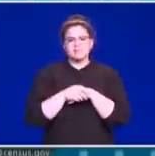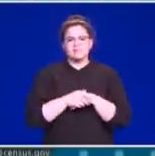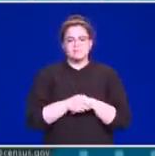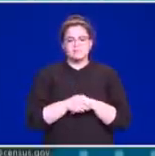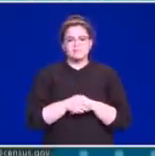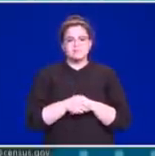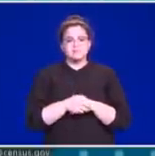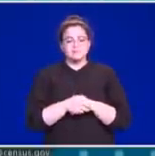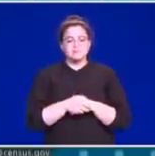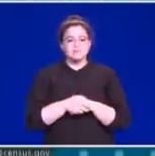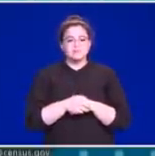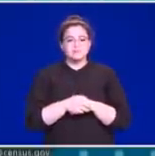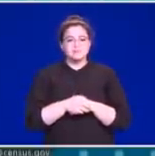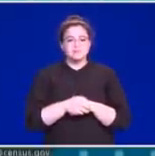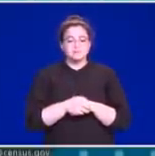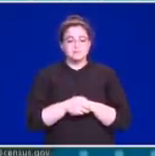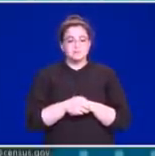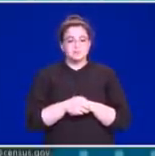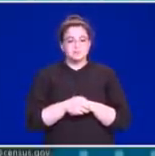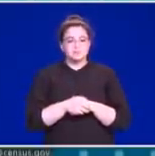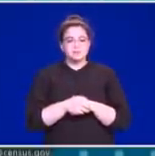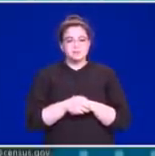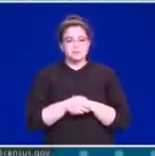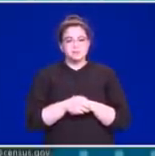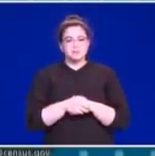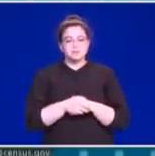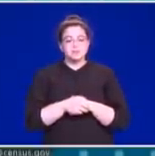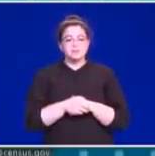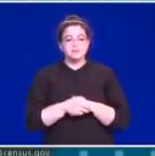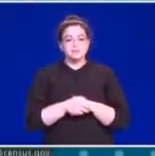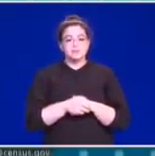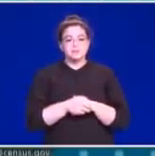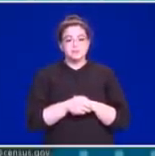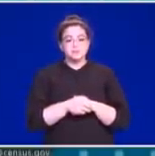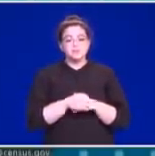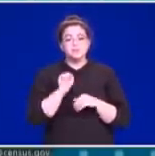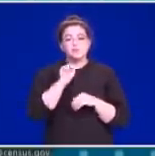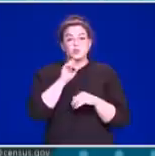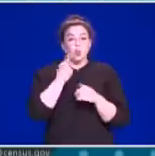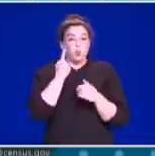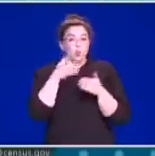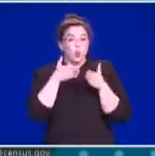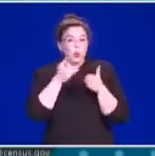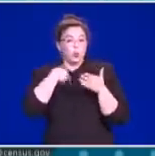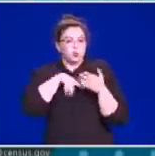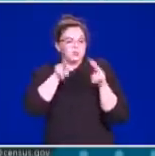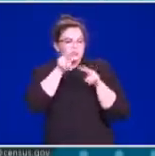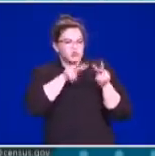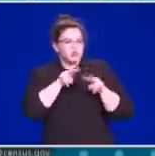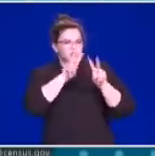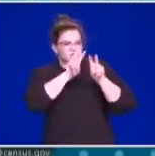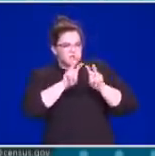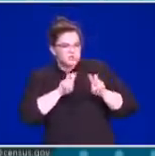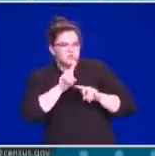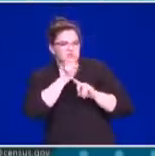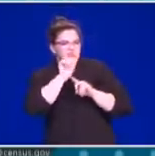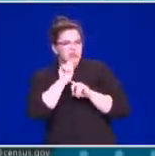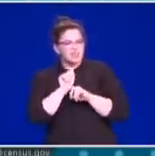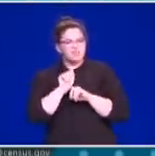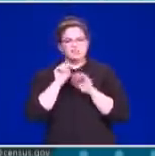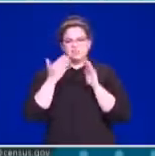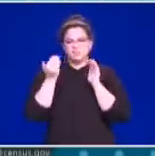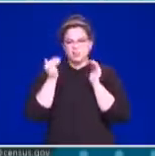question formats on race reporting, particularly among the Hispanic population. So one of the ways in which we look at these data are to make the comparisons